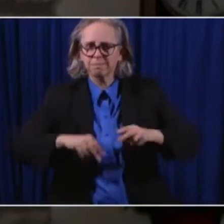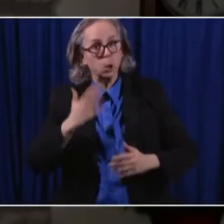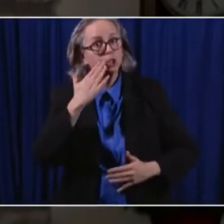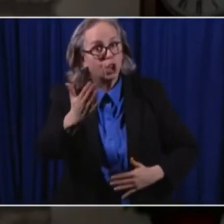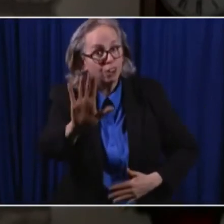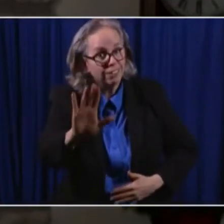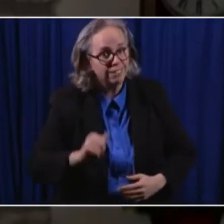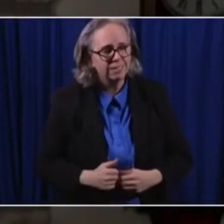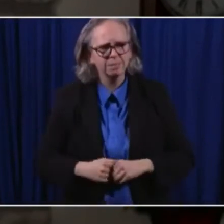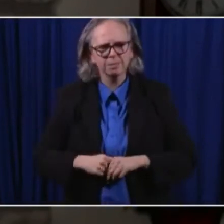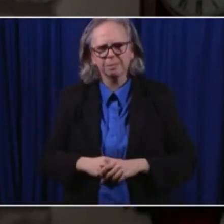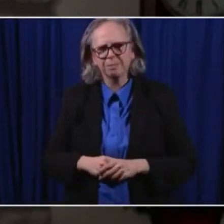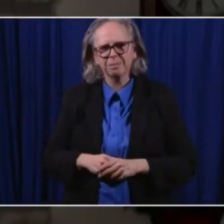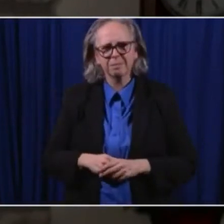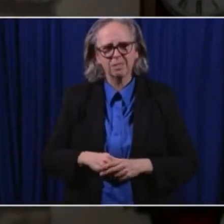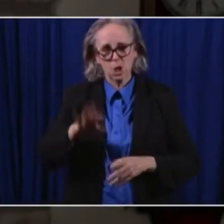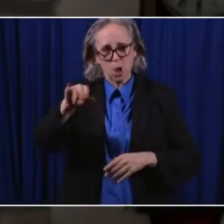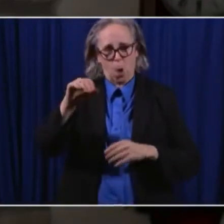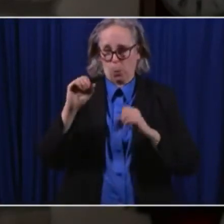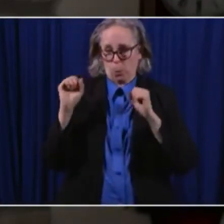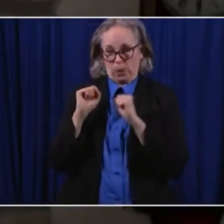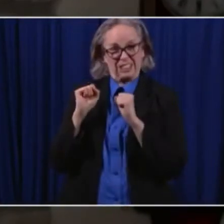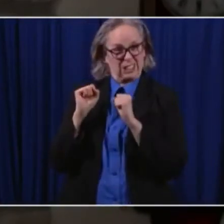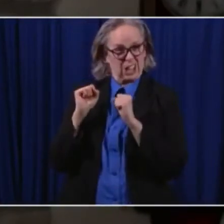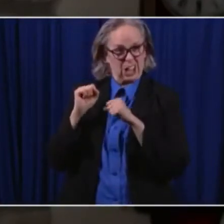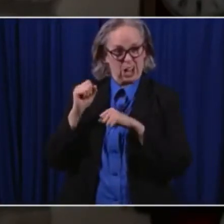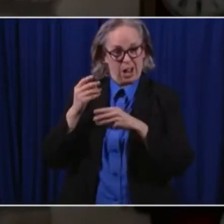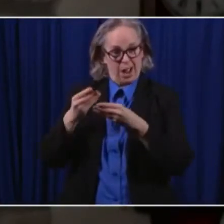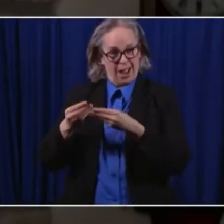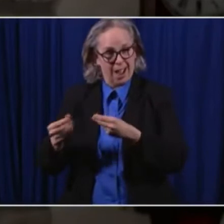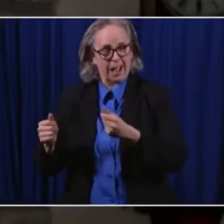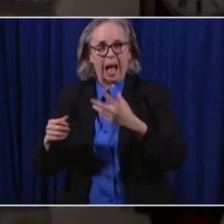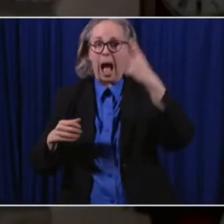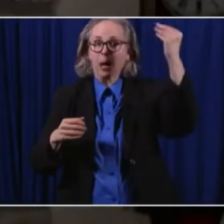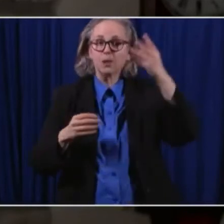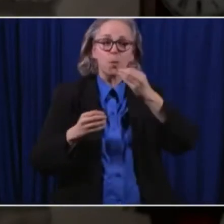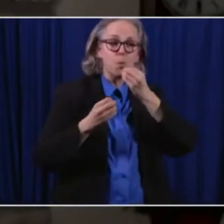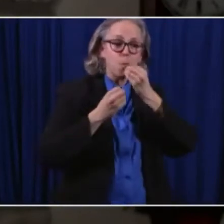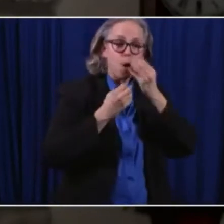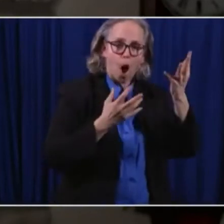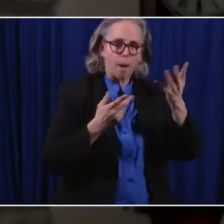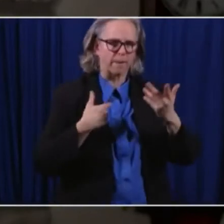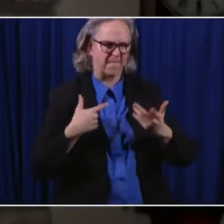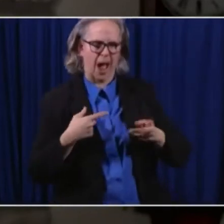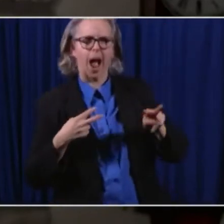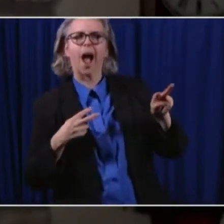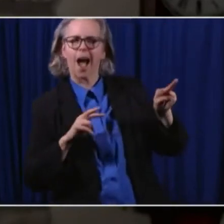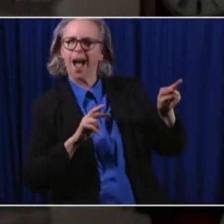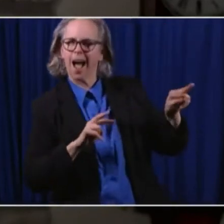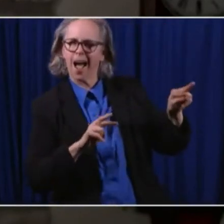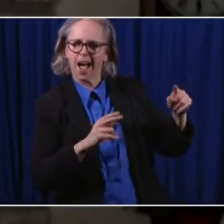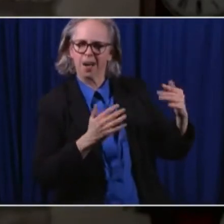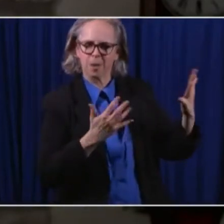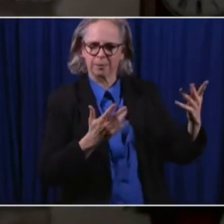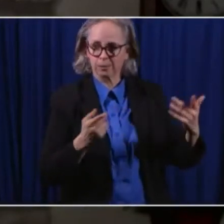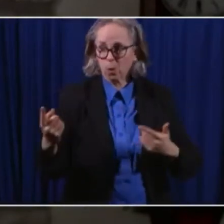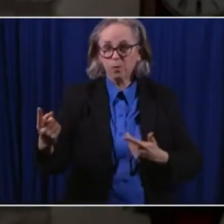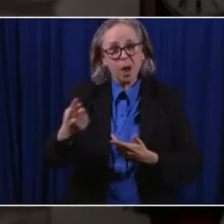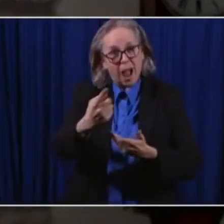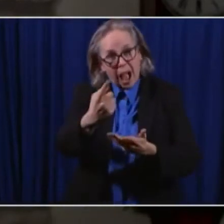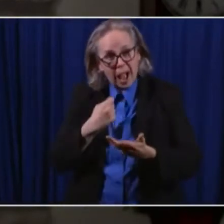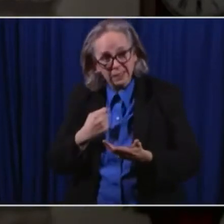we get into warmer weather, that things begin to get better as well. So we are hopeful. If you're asking me, are we better off in January or May? I